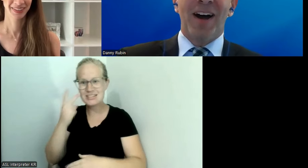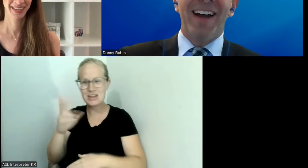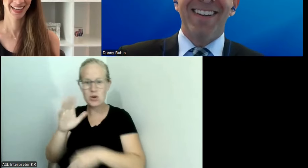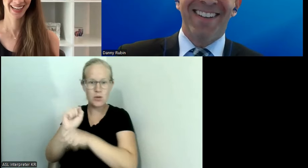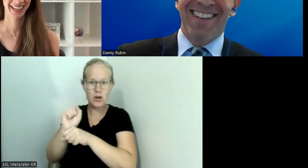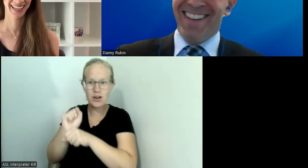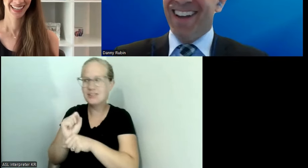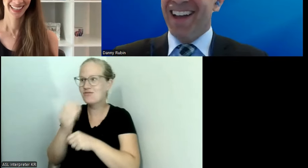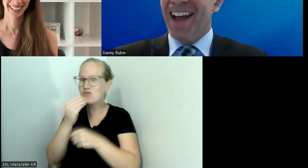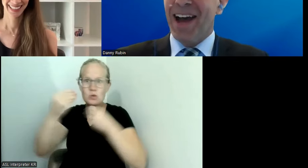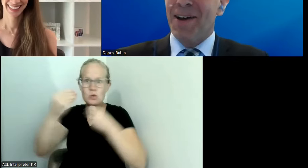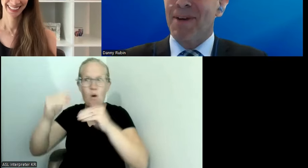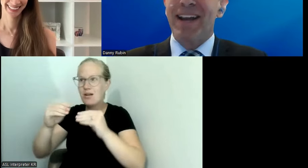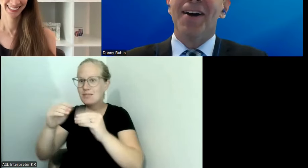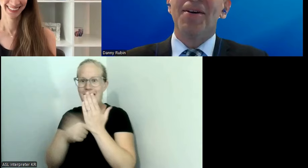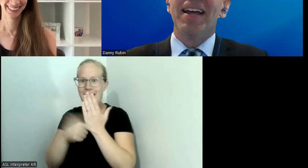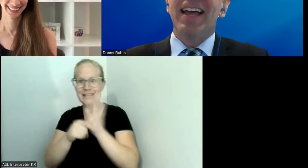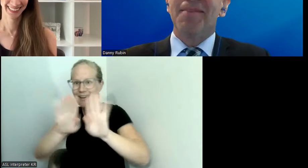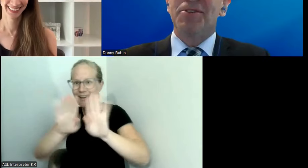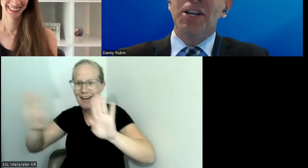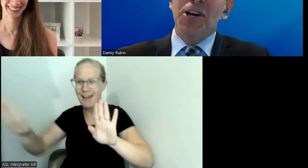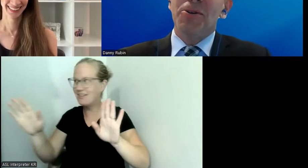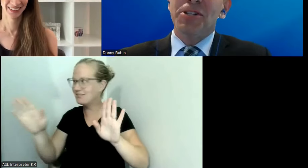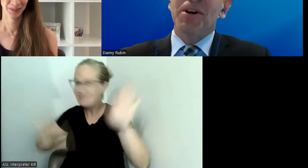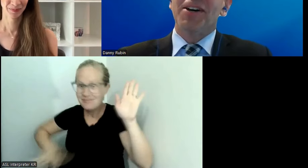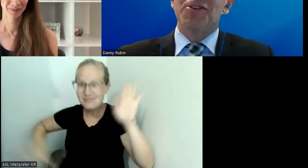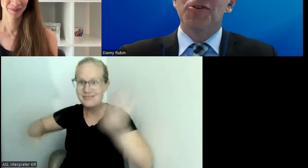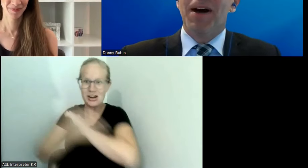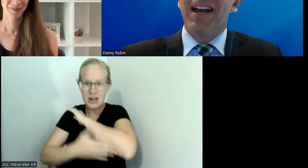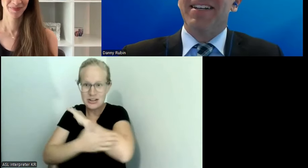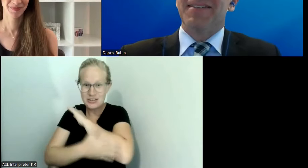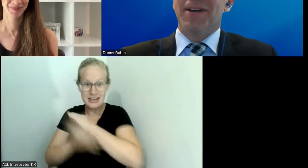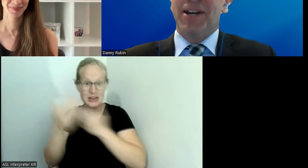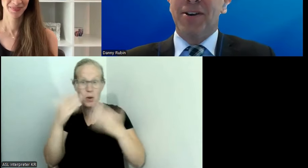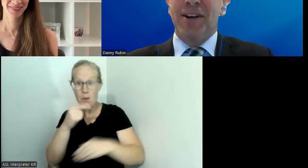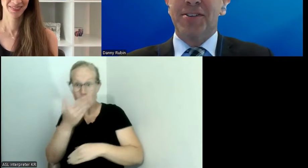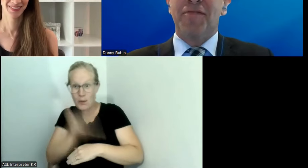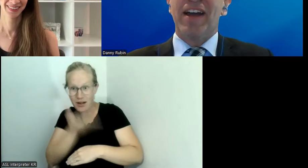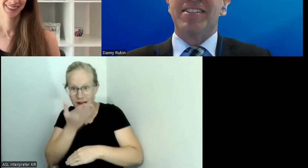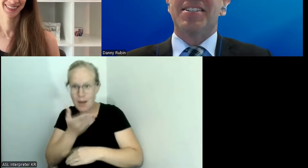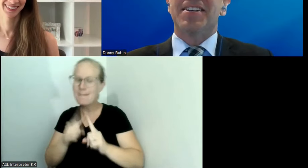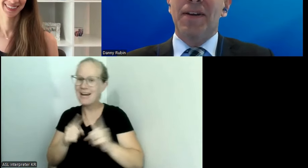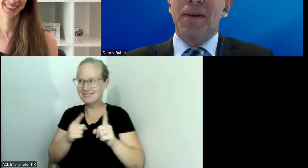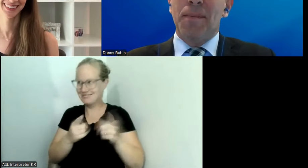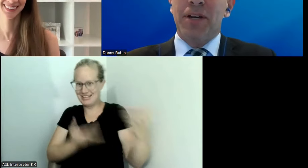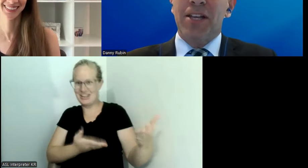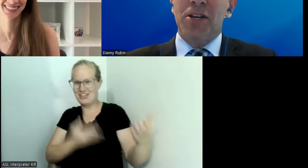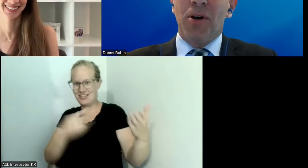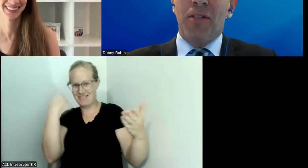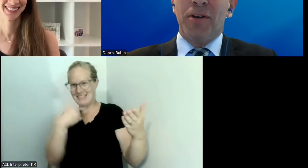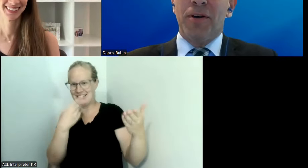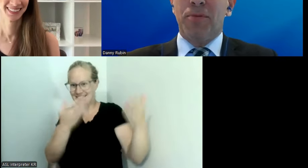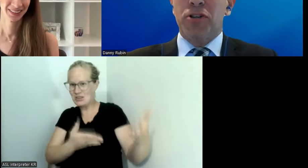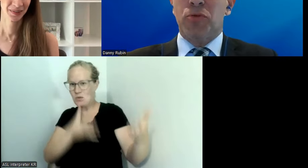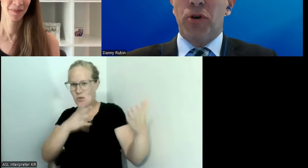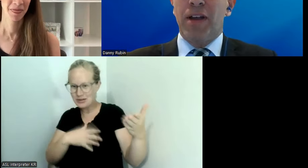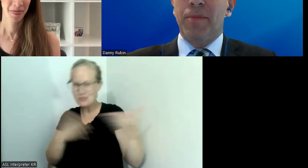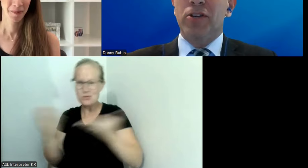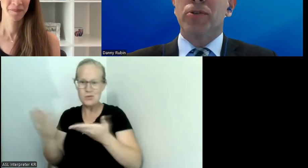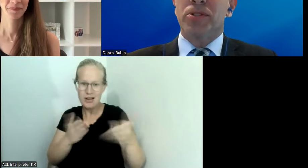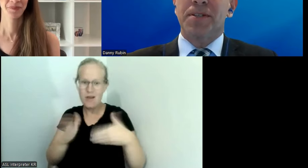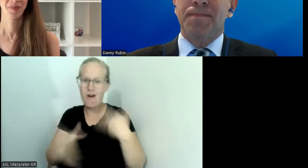nationwide by now. You didn't know who she was or who's behind it but here's the face bringing you all the